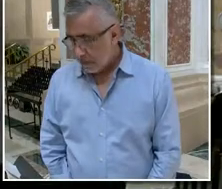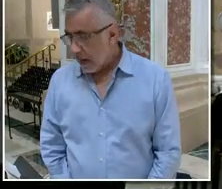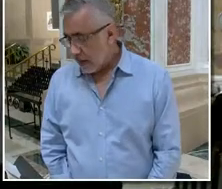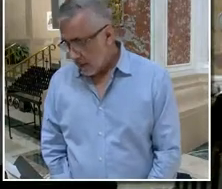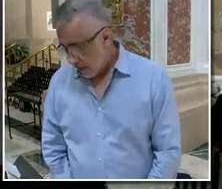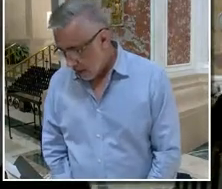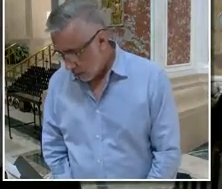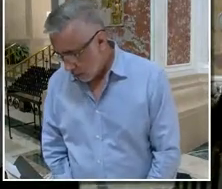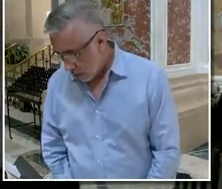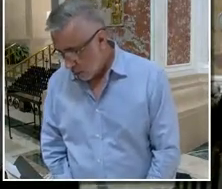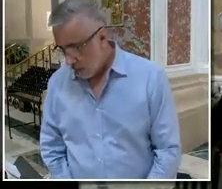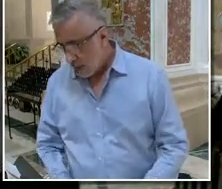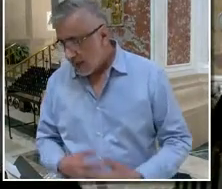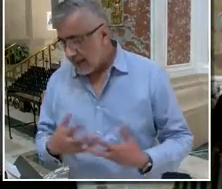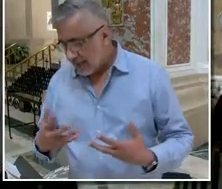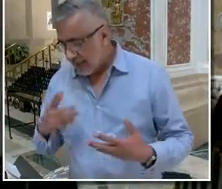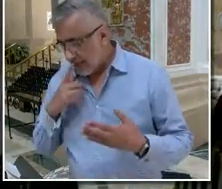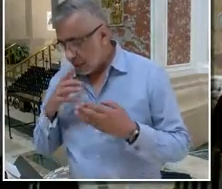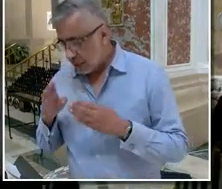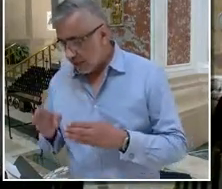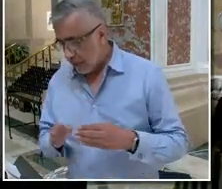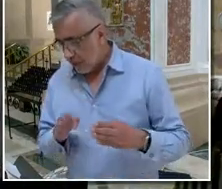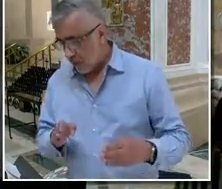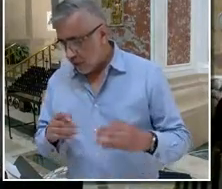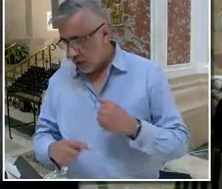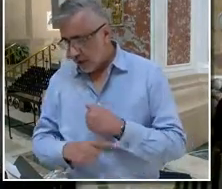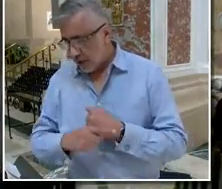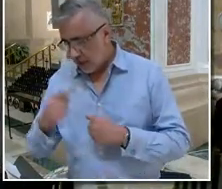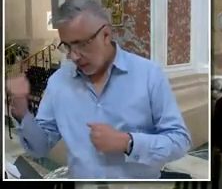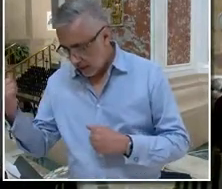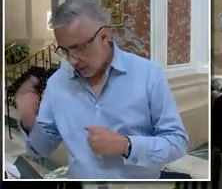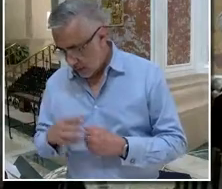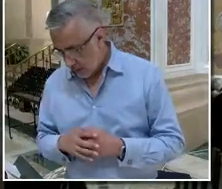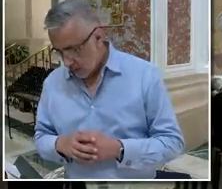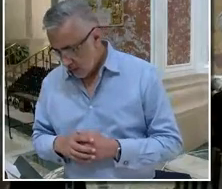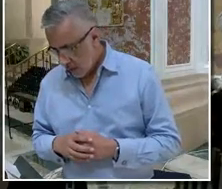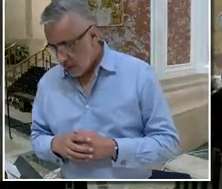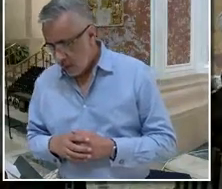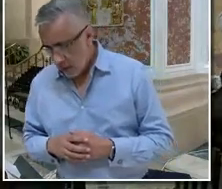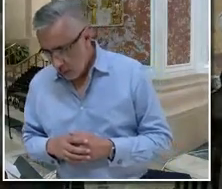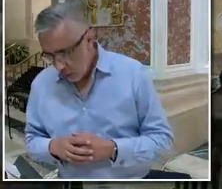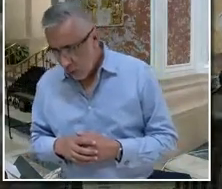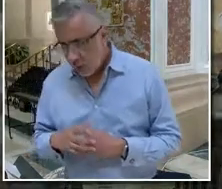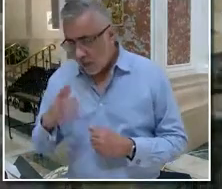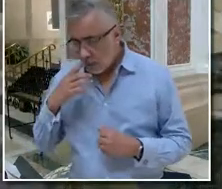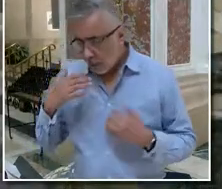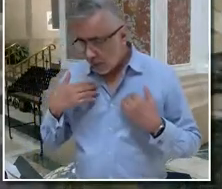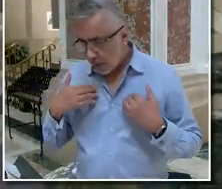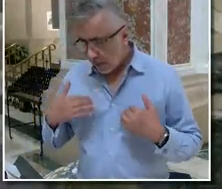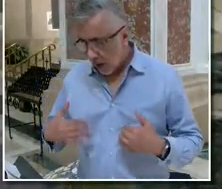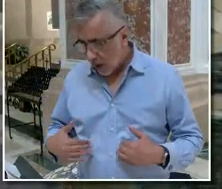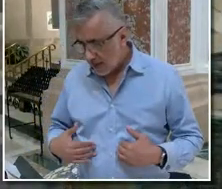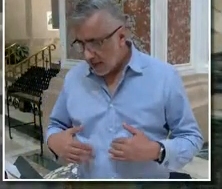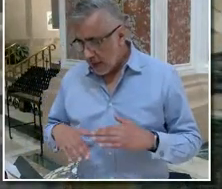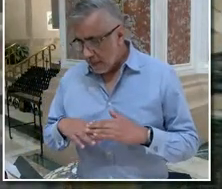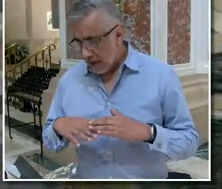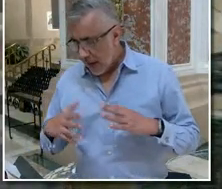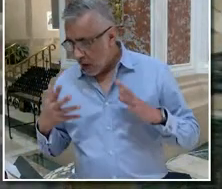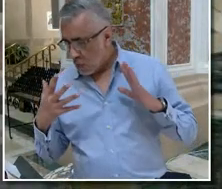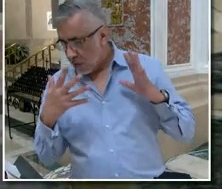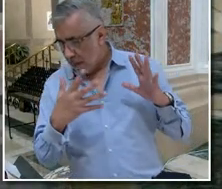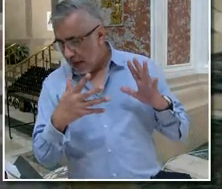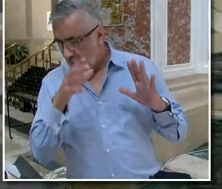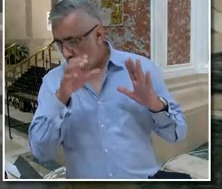Now, since it was preparation day, in order that the bodies might not remain on